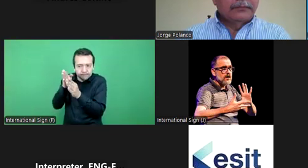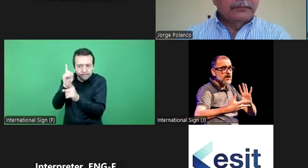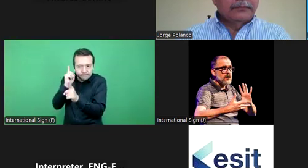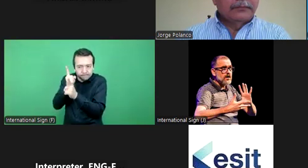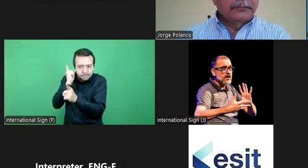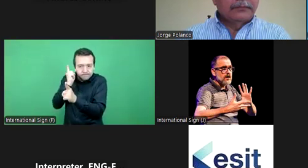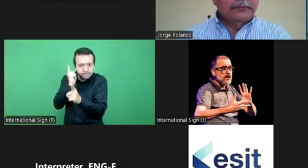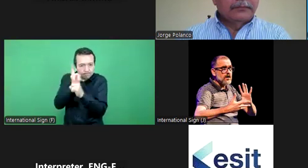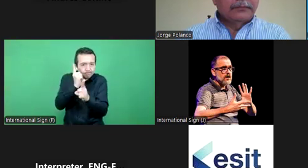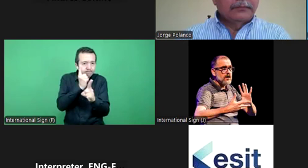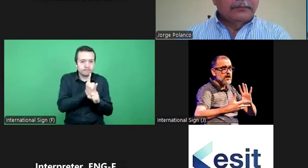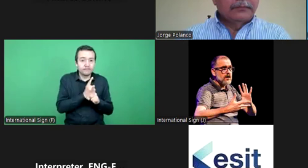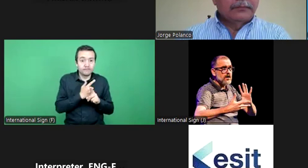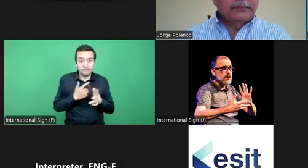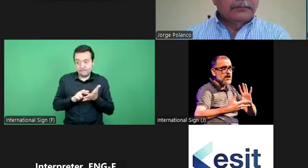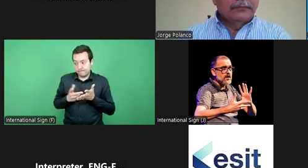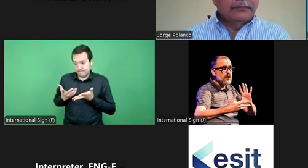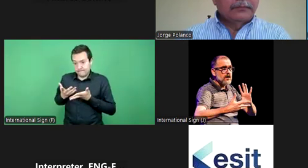and effectively. Thank you.